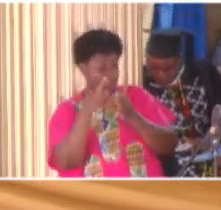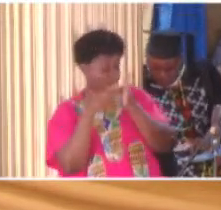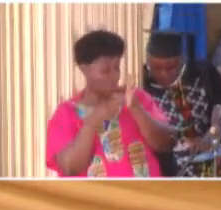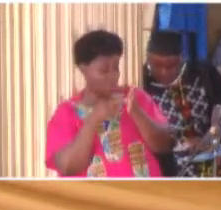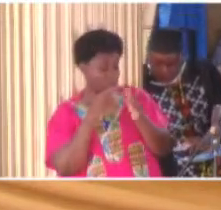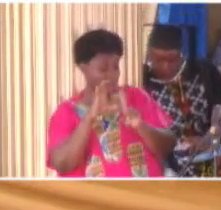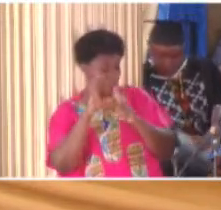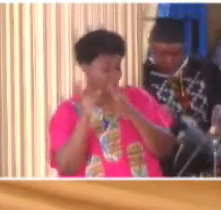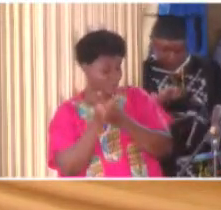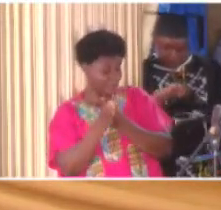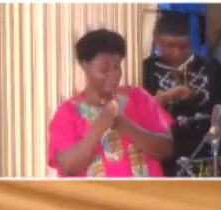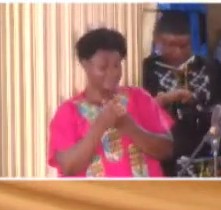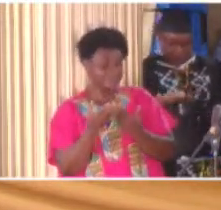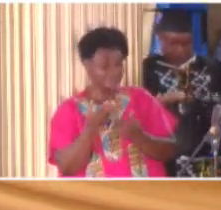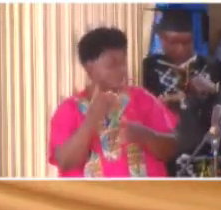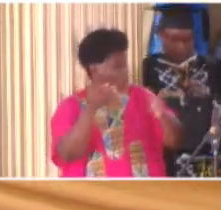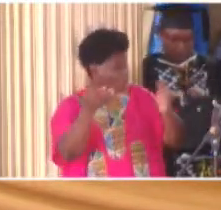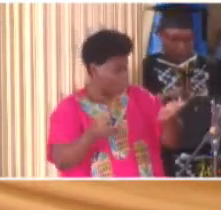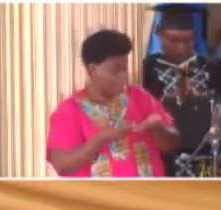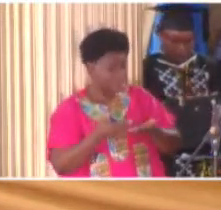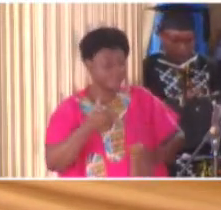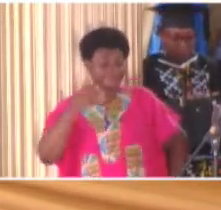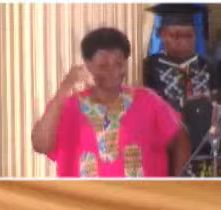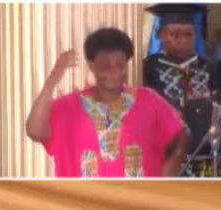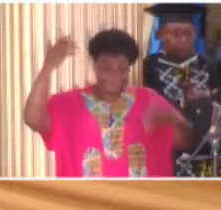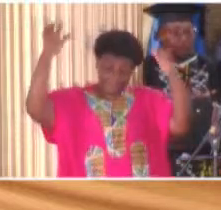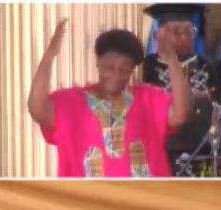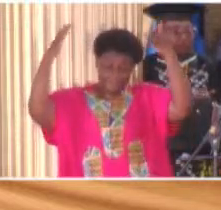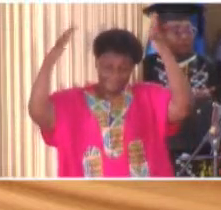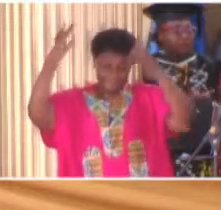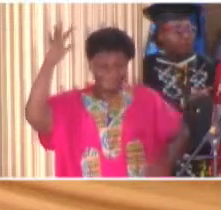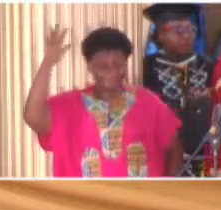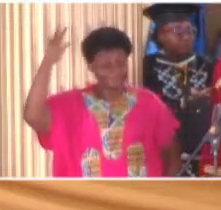state of our university. Let's welcome him as he comes. Thank you very much.